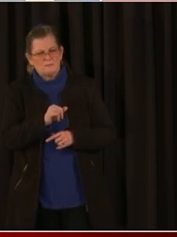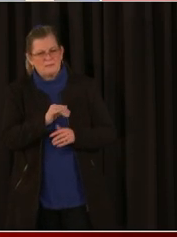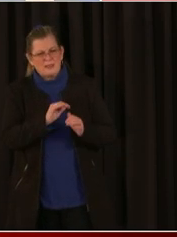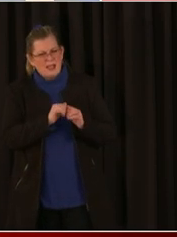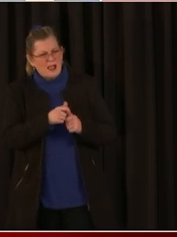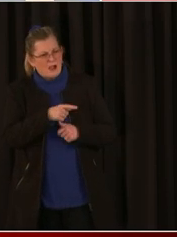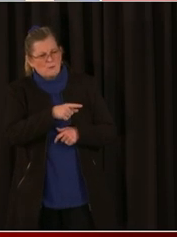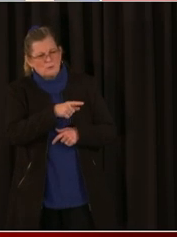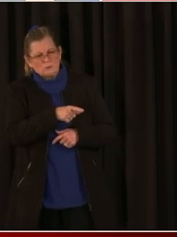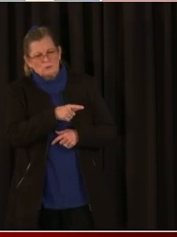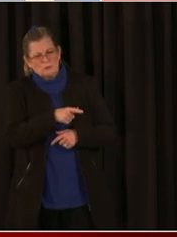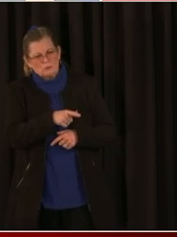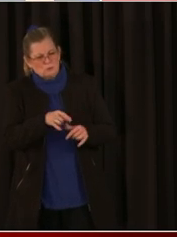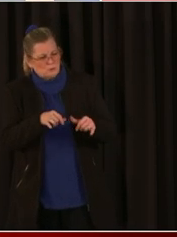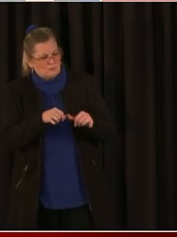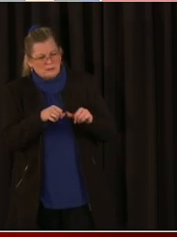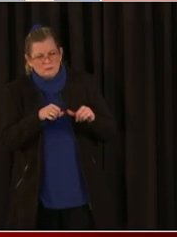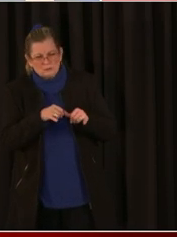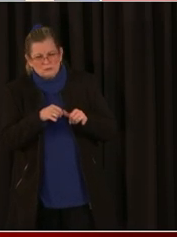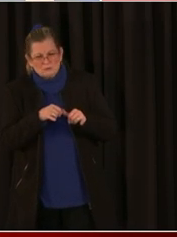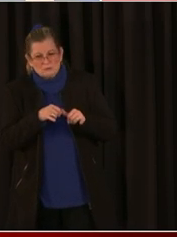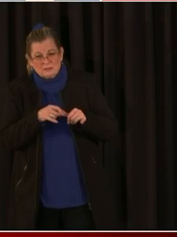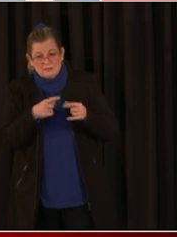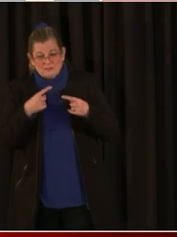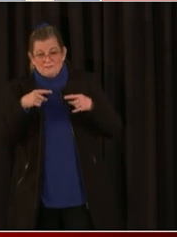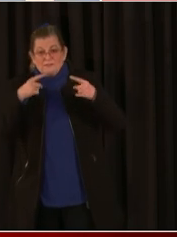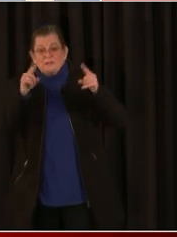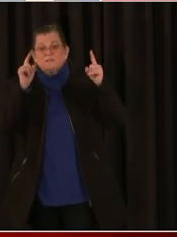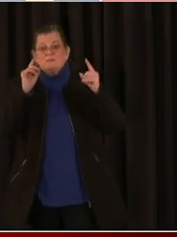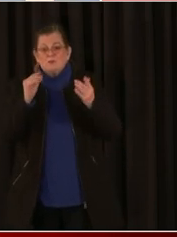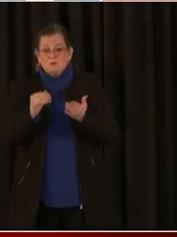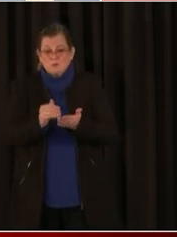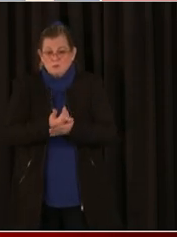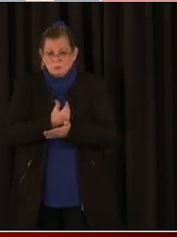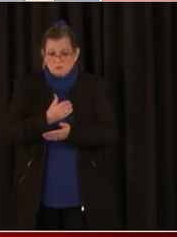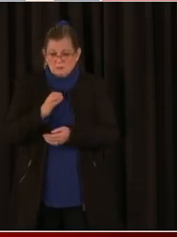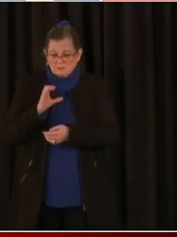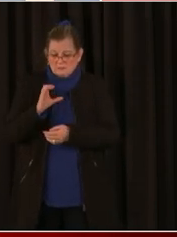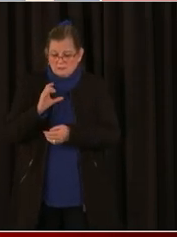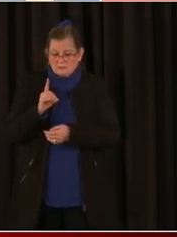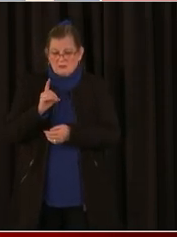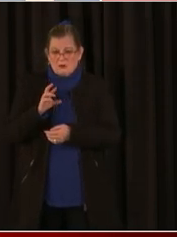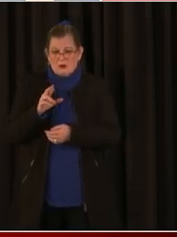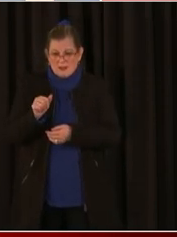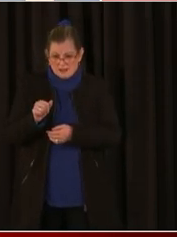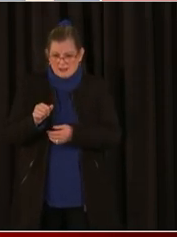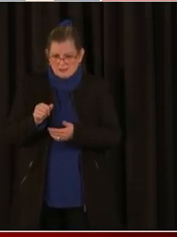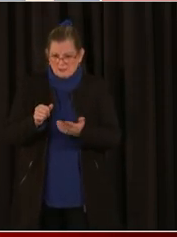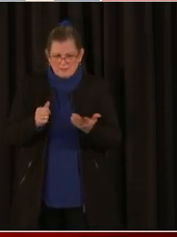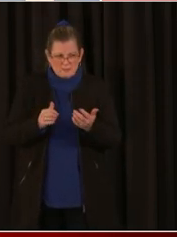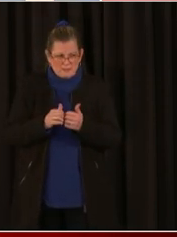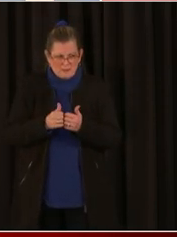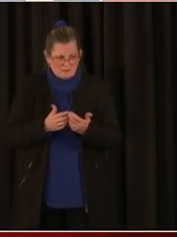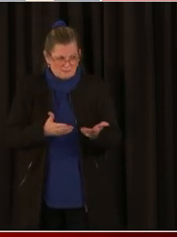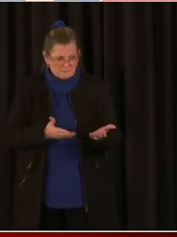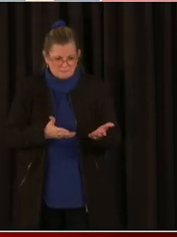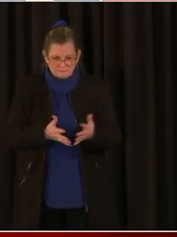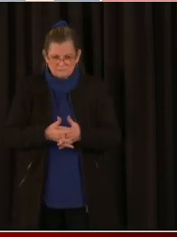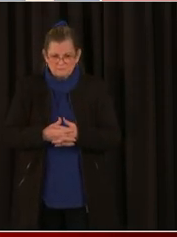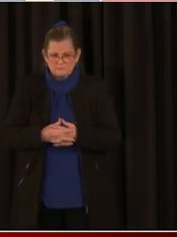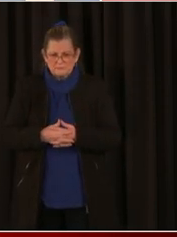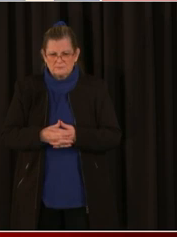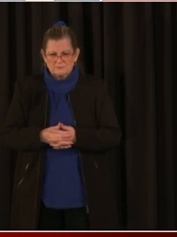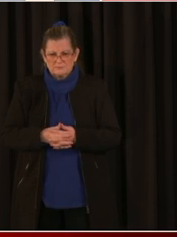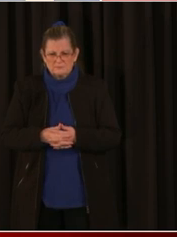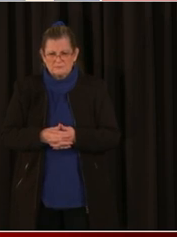of it? How will you be able to determine if it's working and whether, input and recommendations are actually being